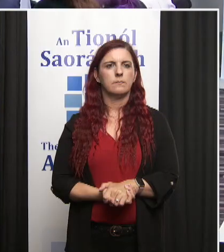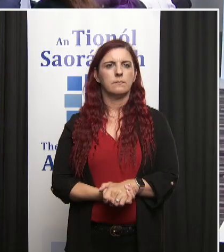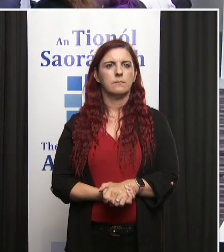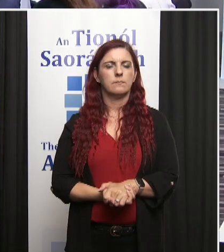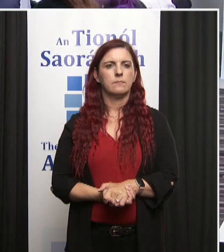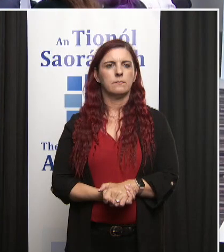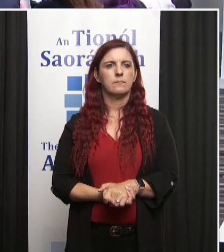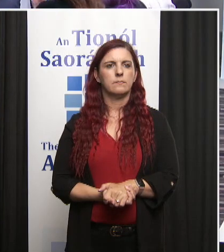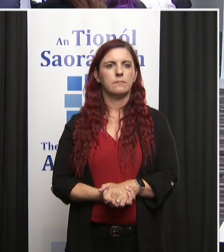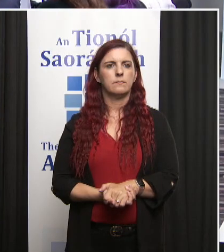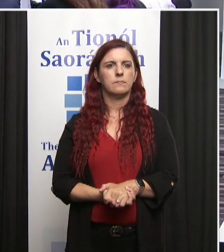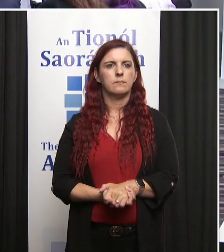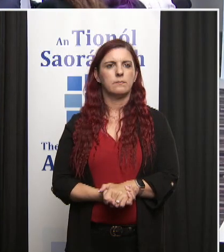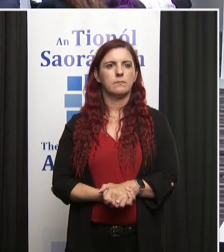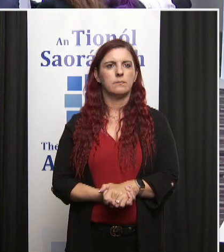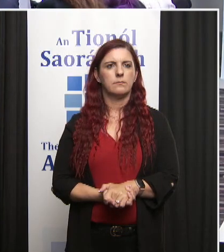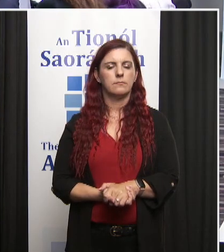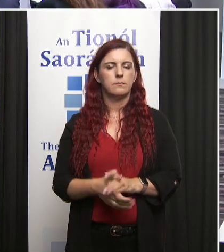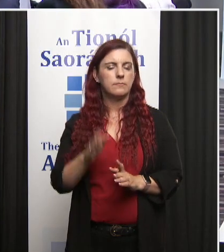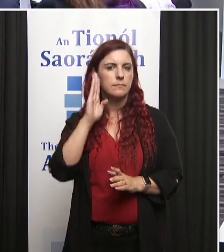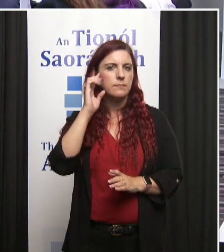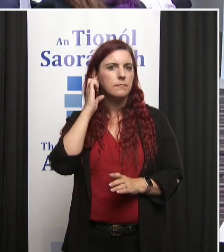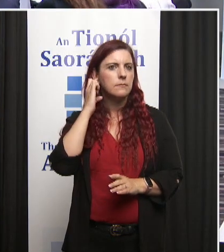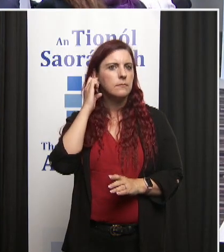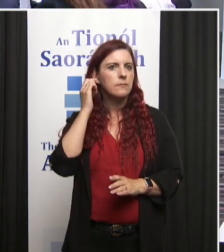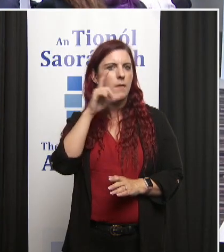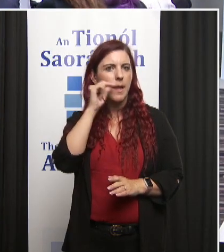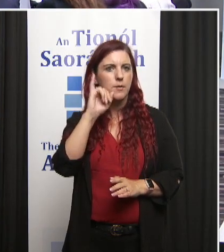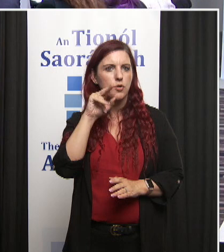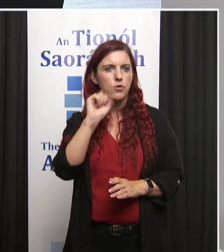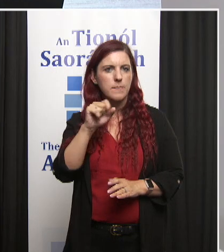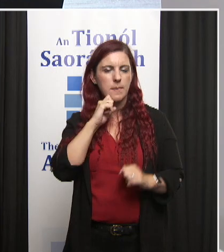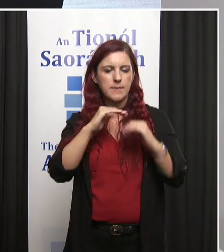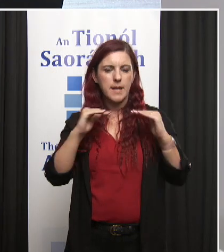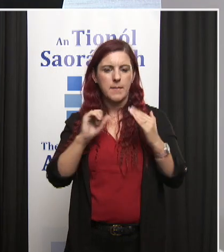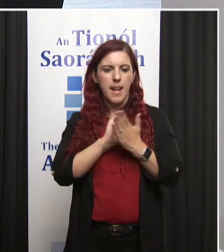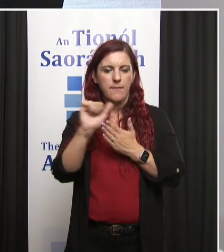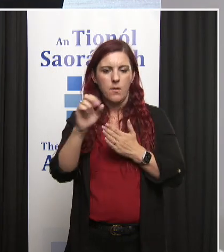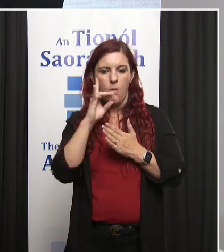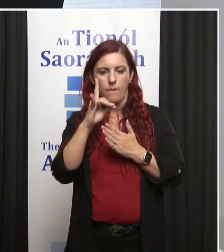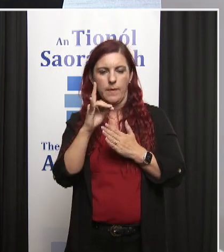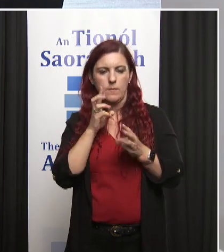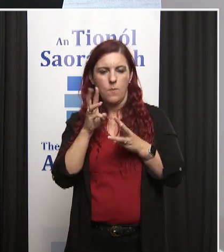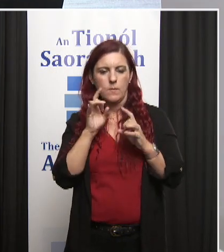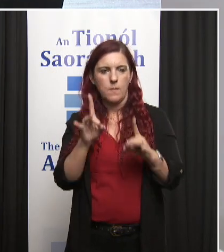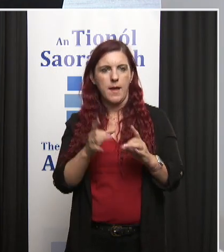How you doing? My name is James, table 11. Hope this works okay. Right.